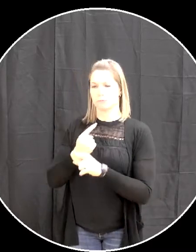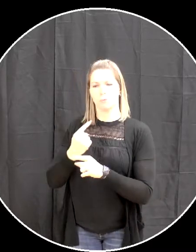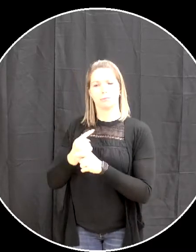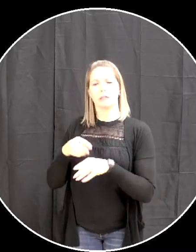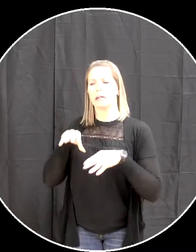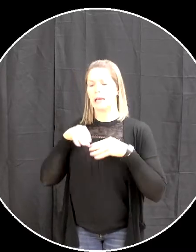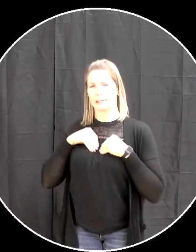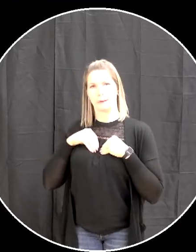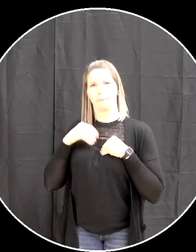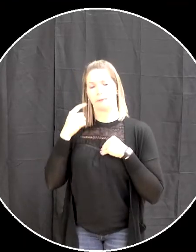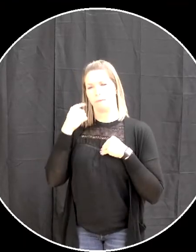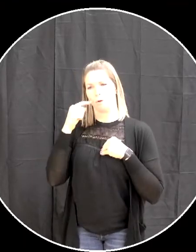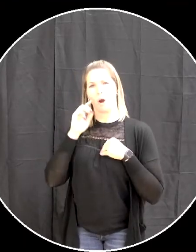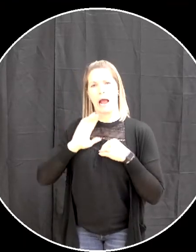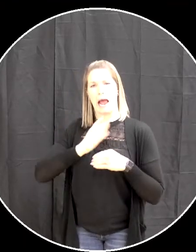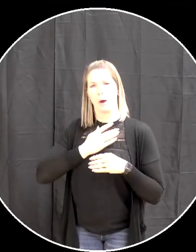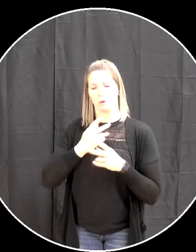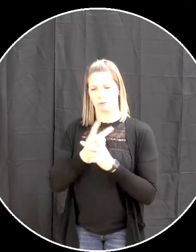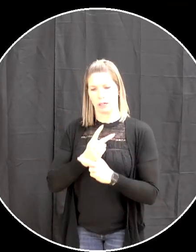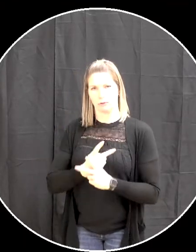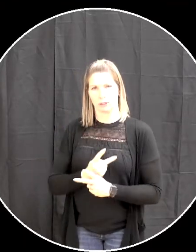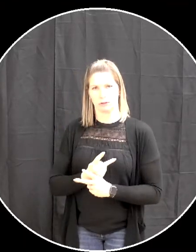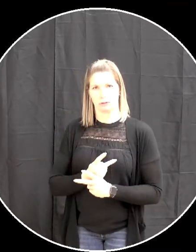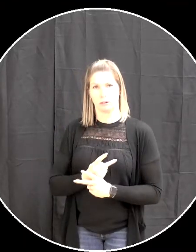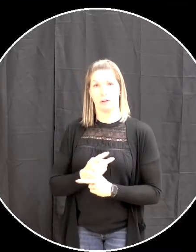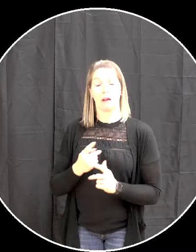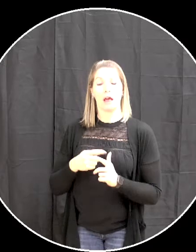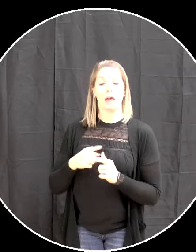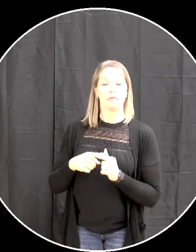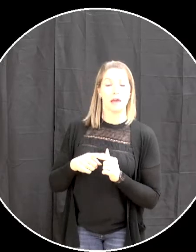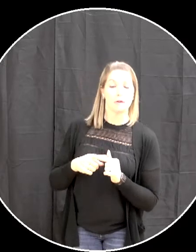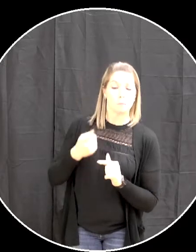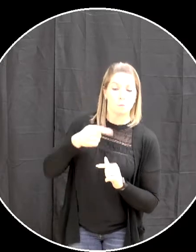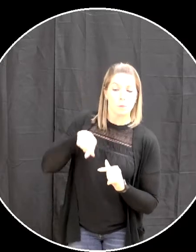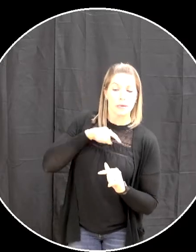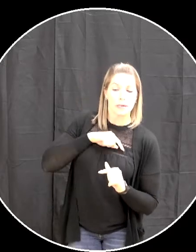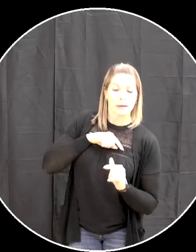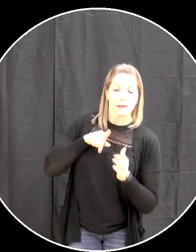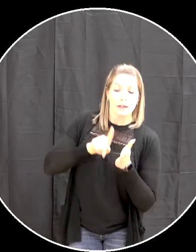calculation. And then we do testing on the underlying data to